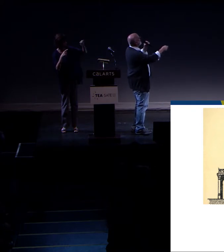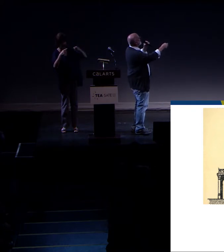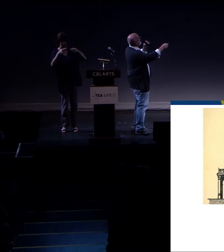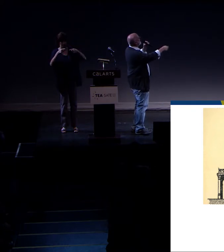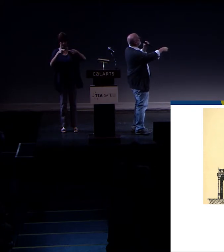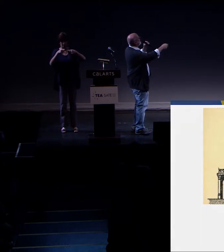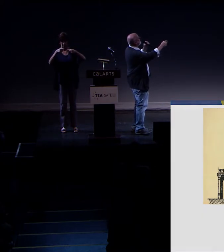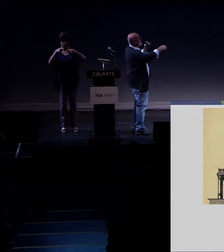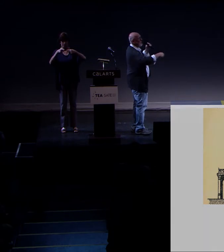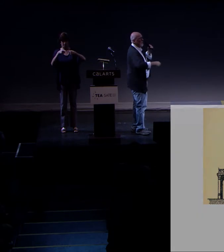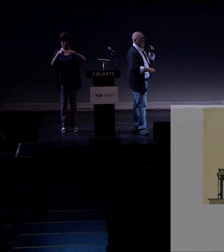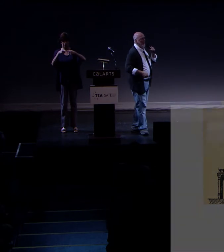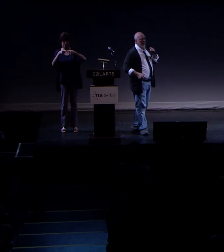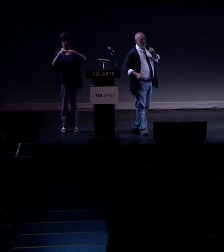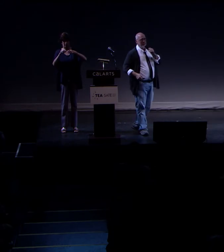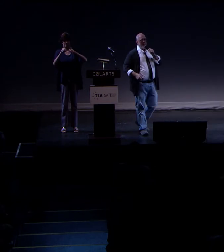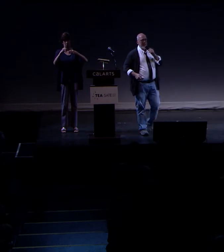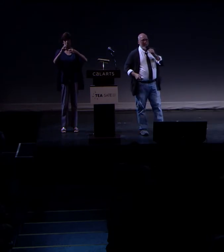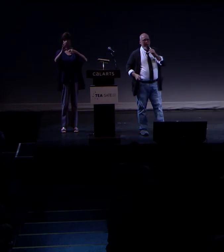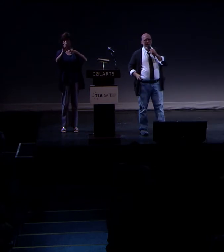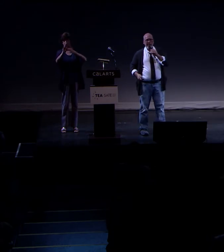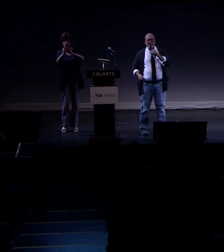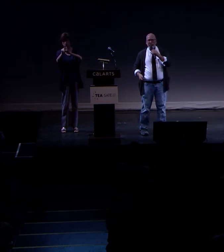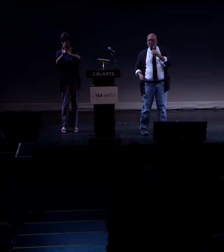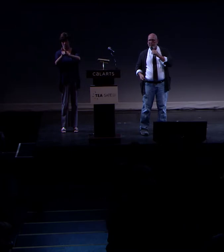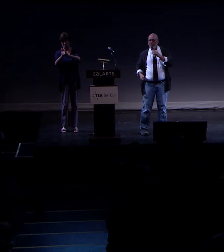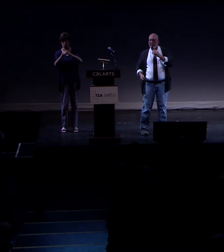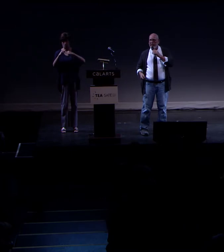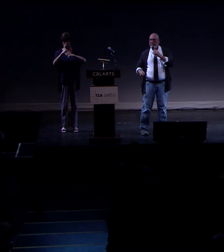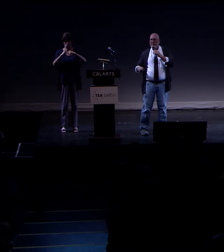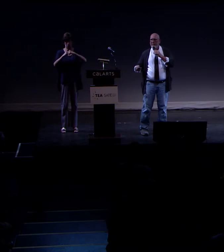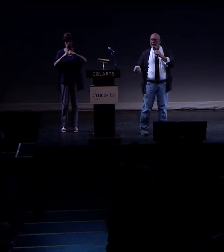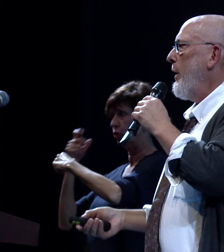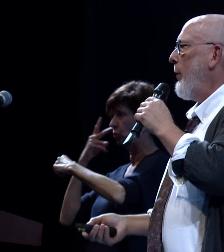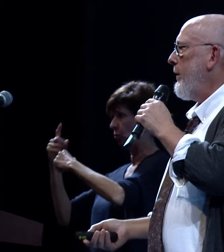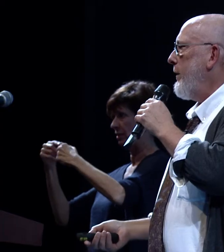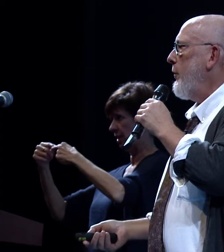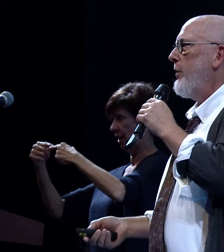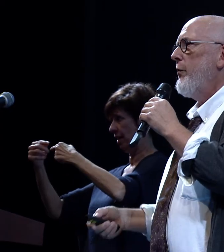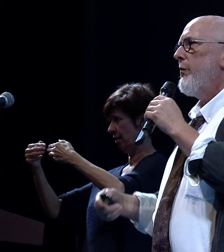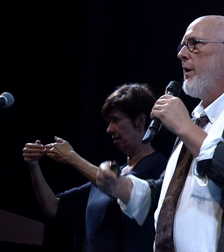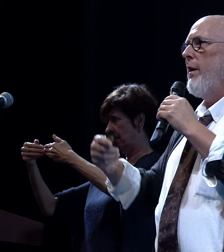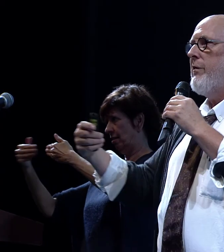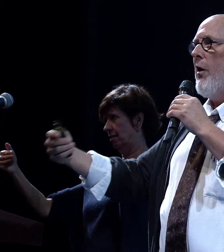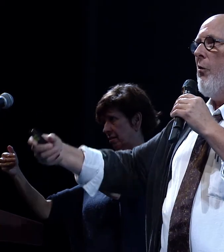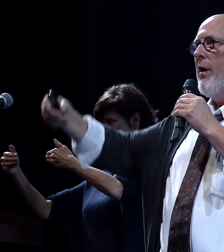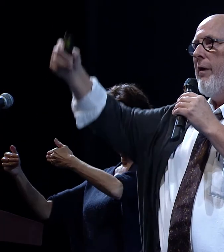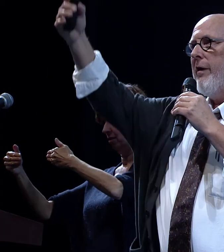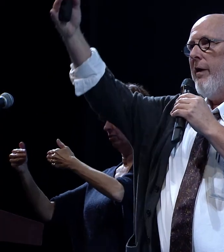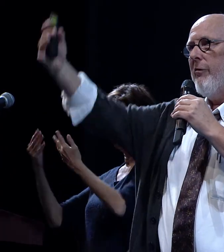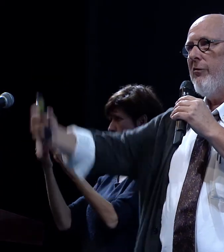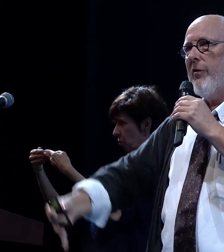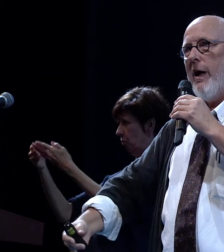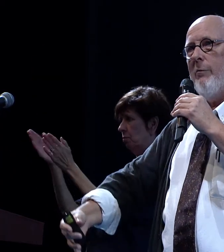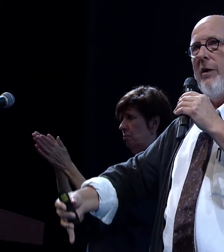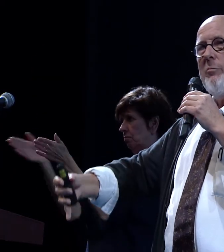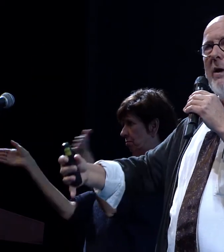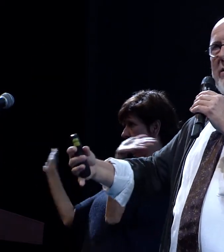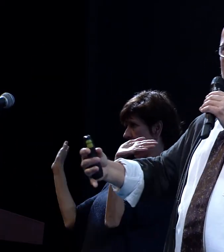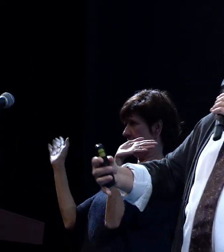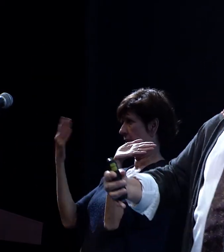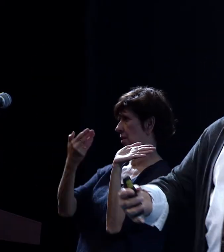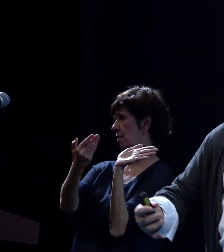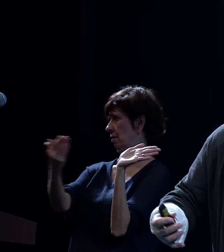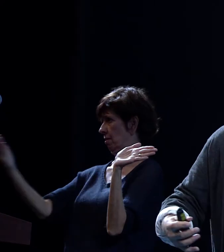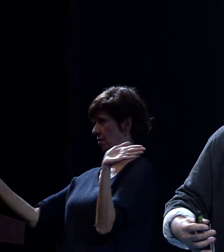between the backdrop and the structure. And that's a technique we continue to use. So the frame has